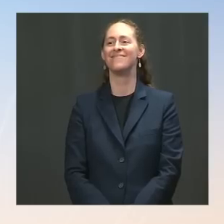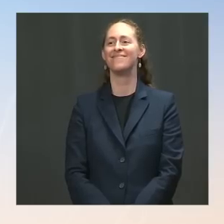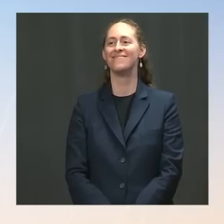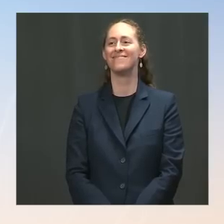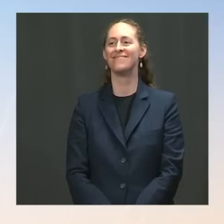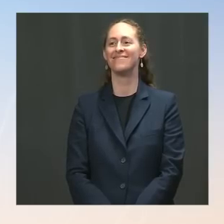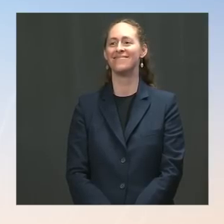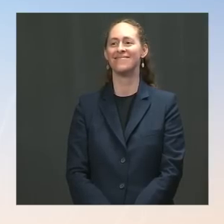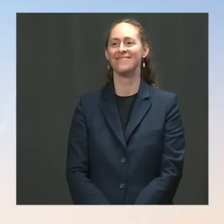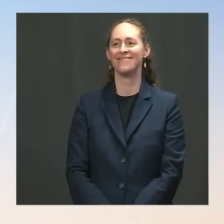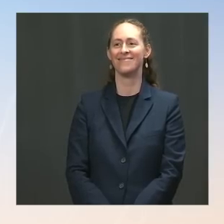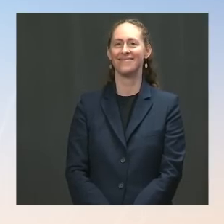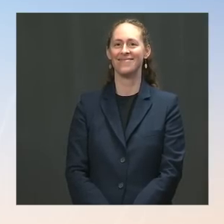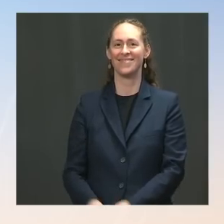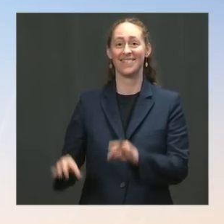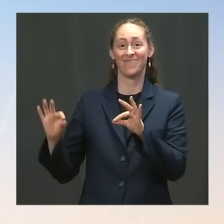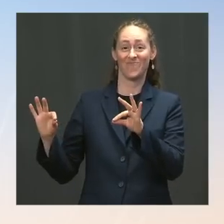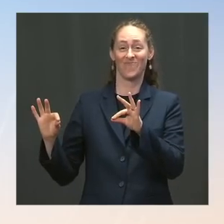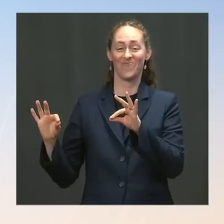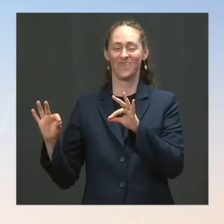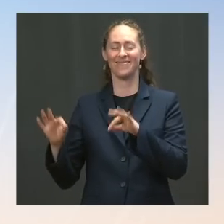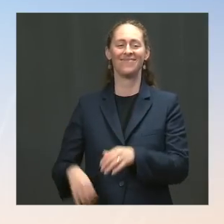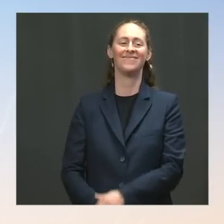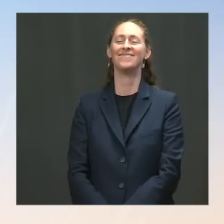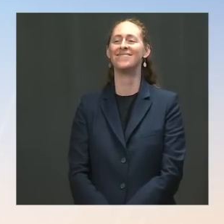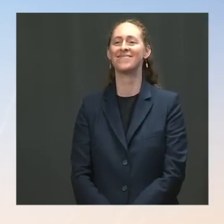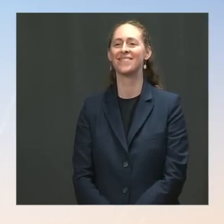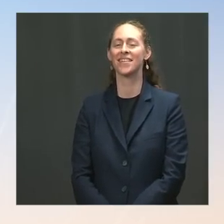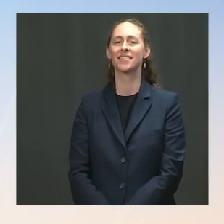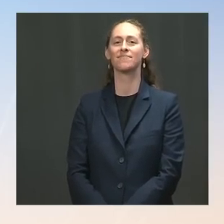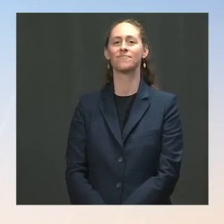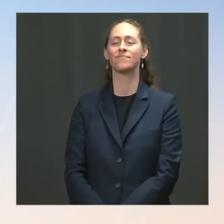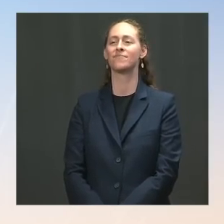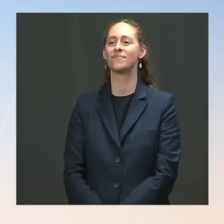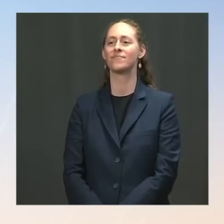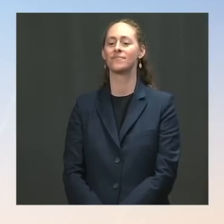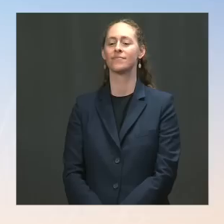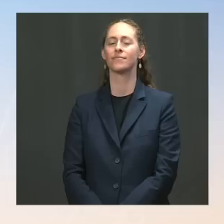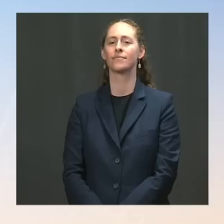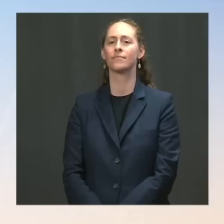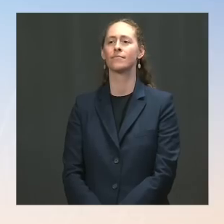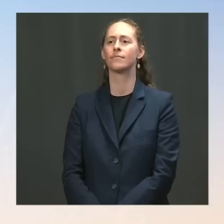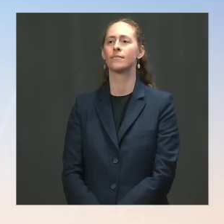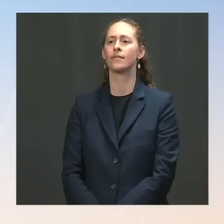much. Good afternoon, everyone. And thank you, Jen.